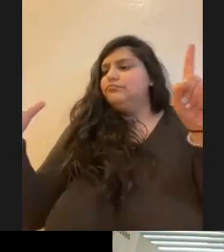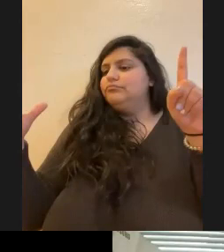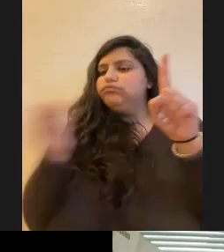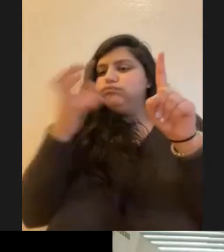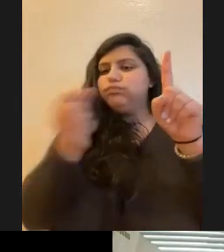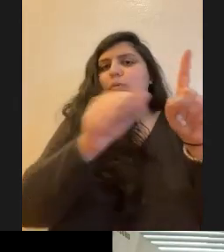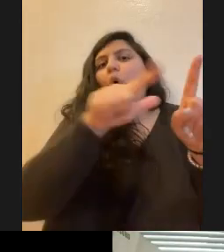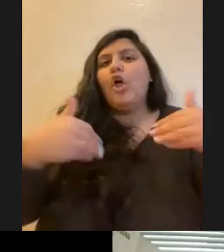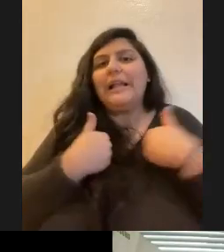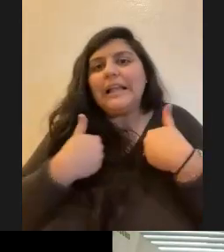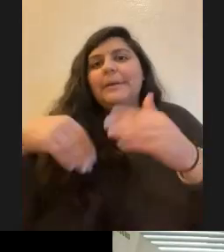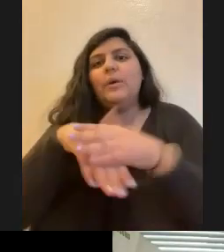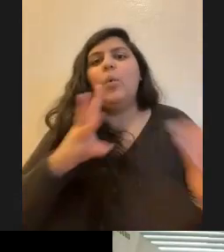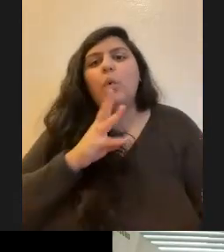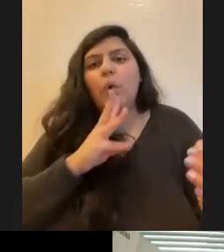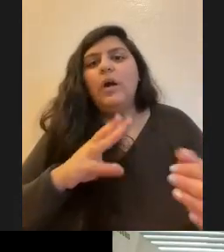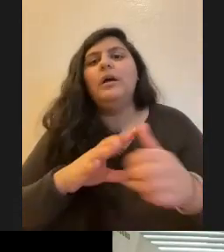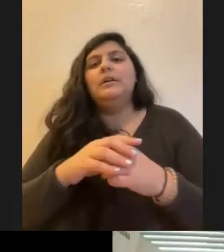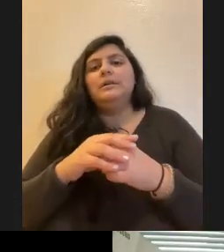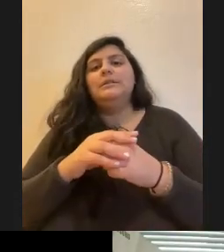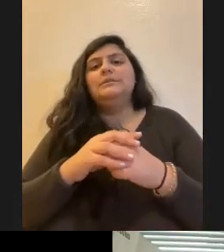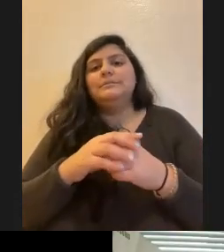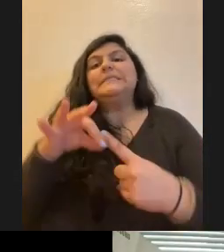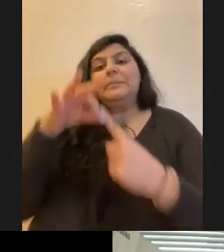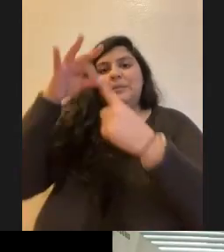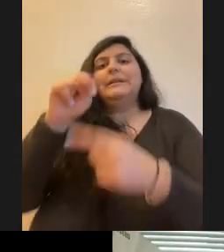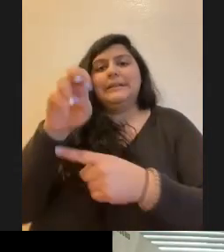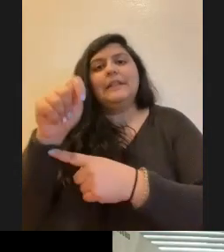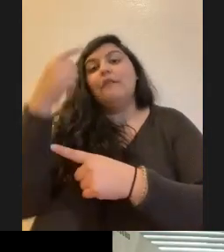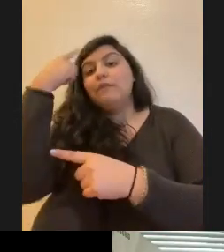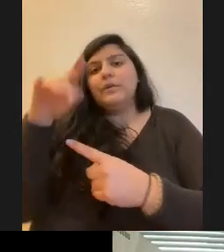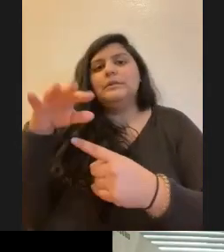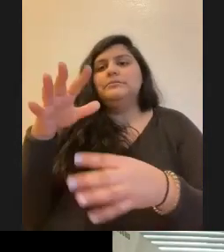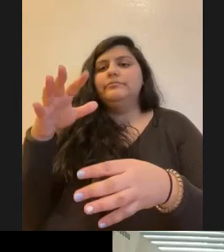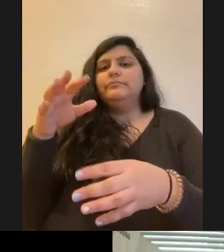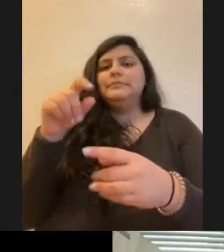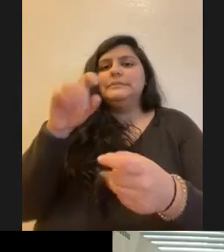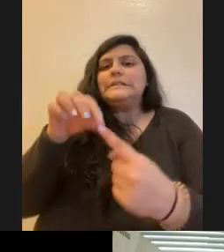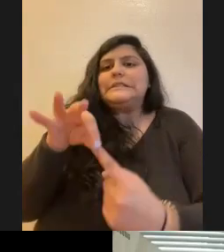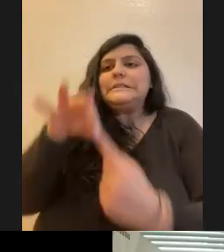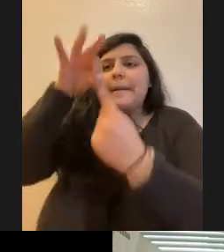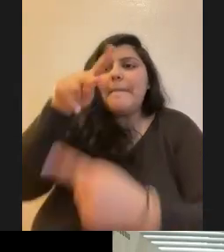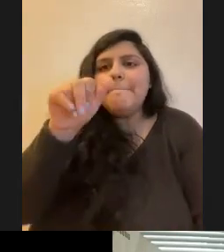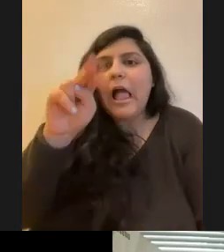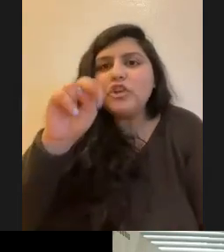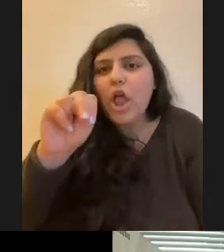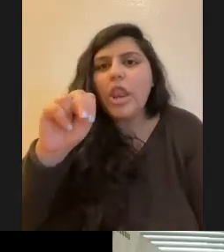that are in the water column. They have a specialized mesh size to capture certain types of plankton. So typically we use